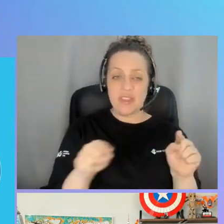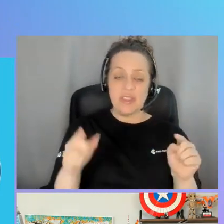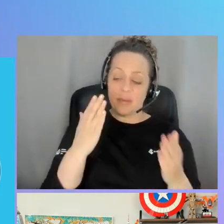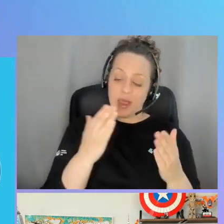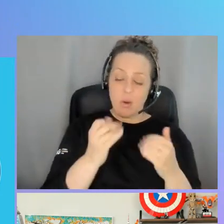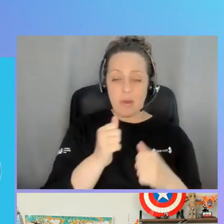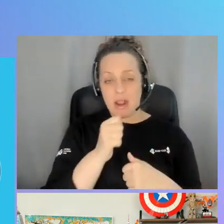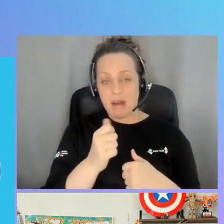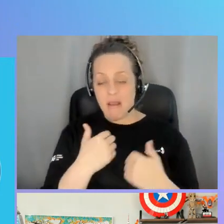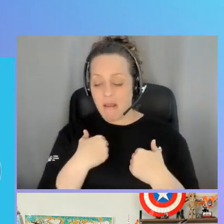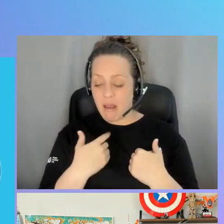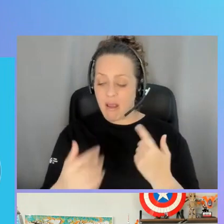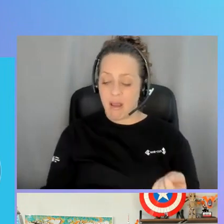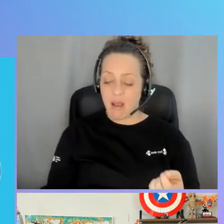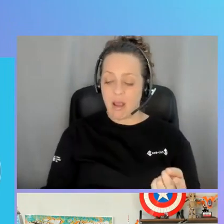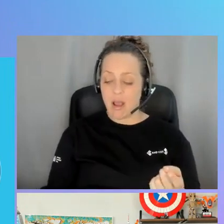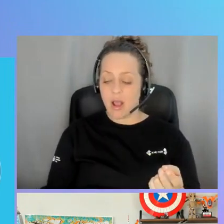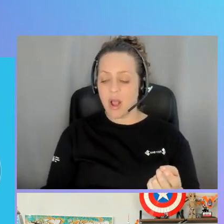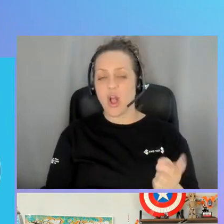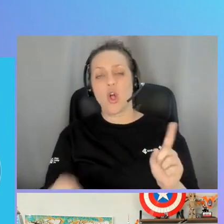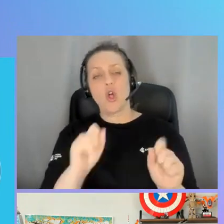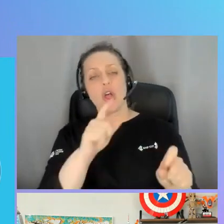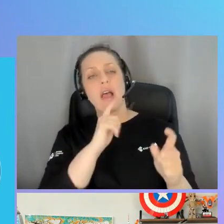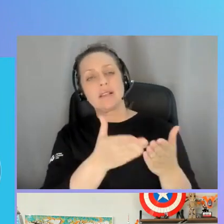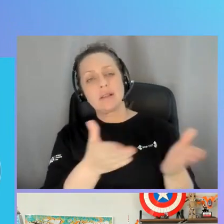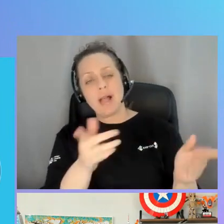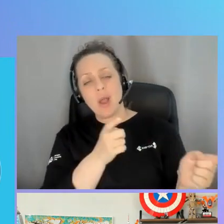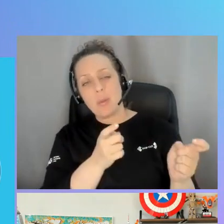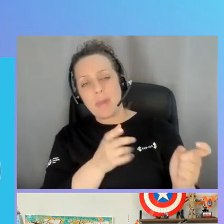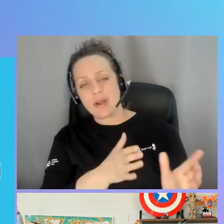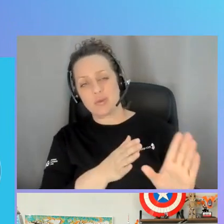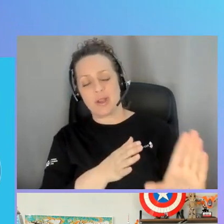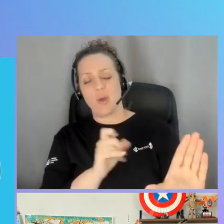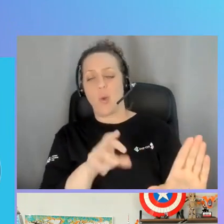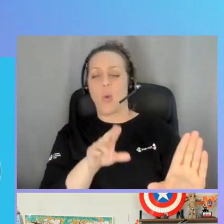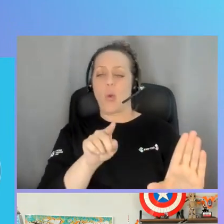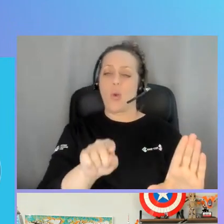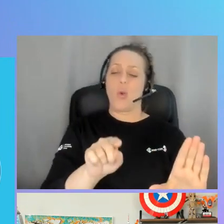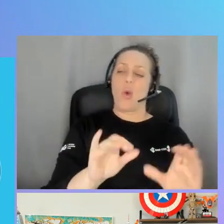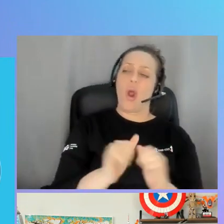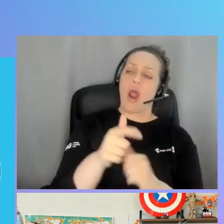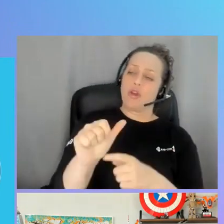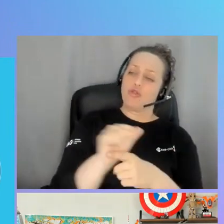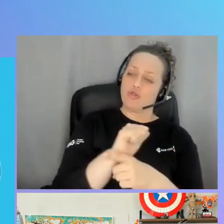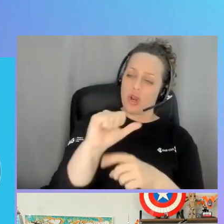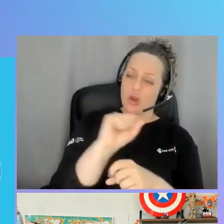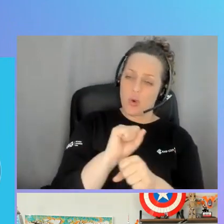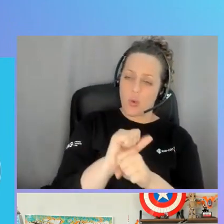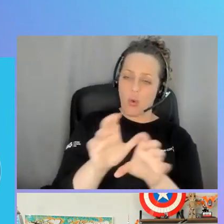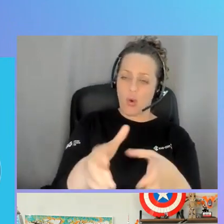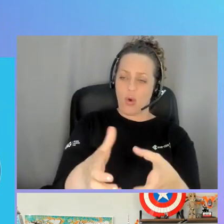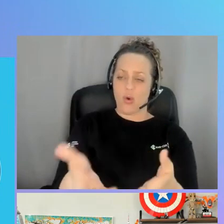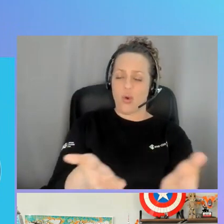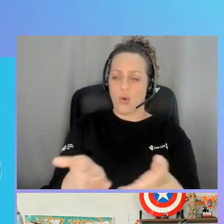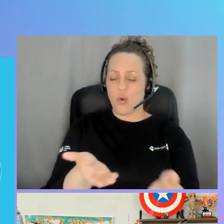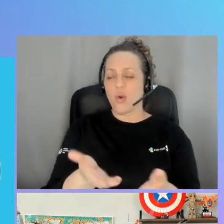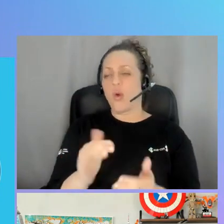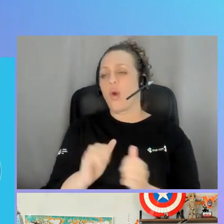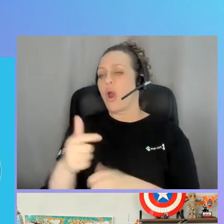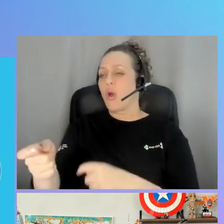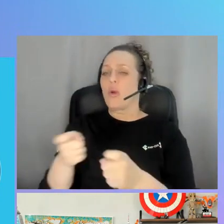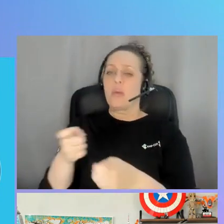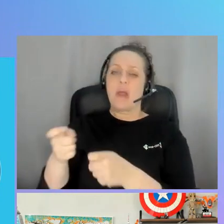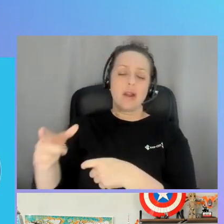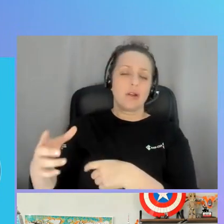may not exist, but look at like supplier management, or how you train your workforce, or how you manage your